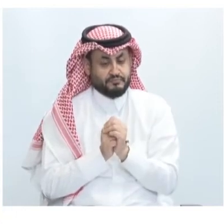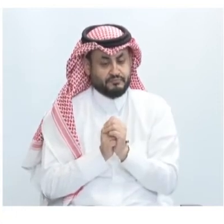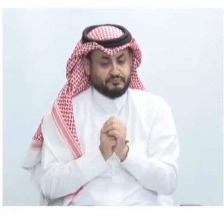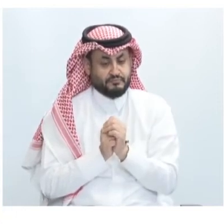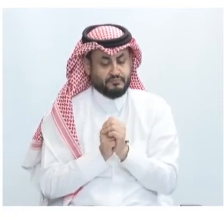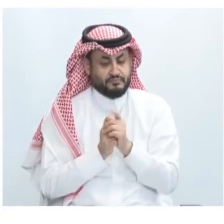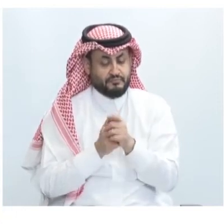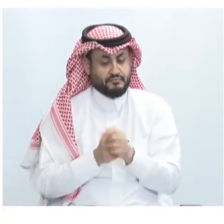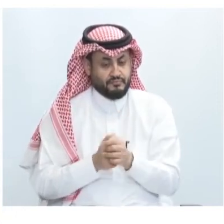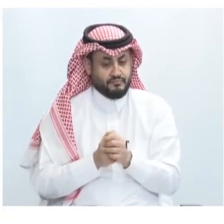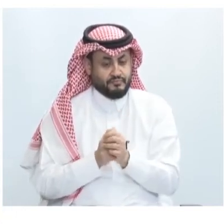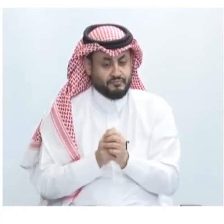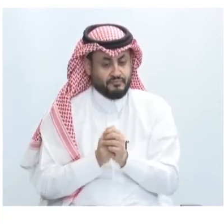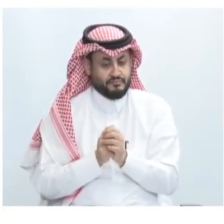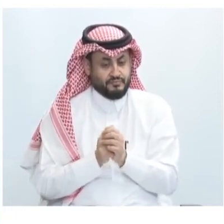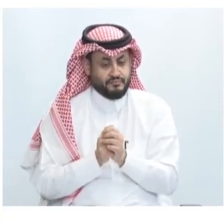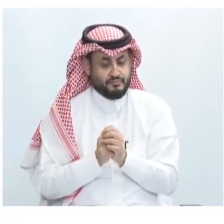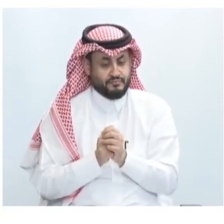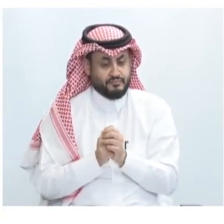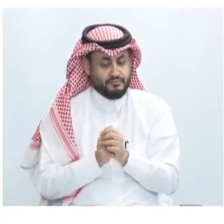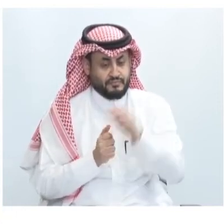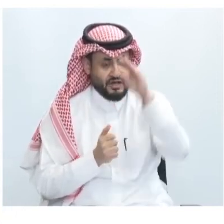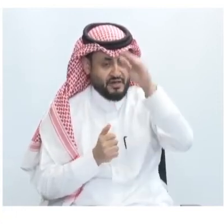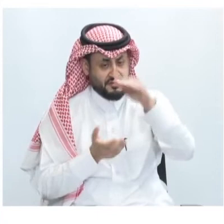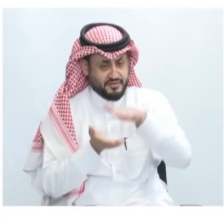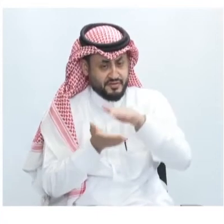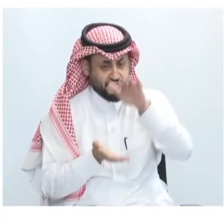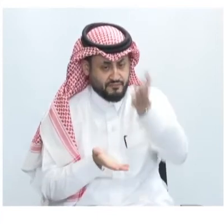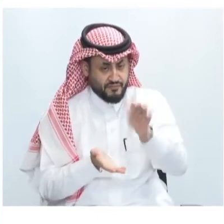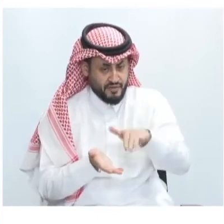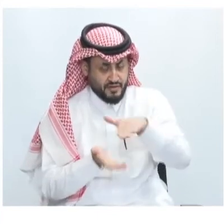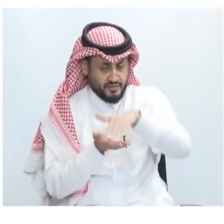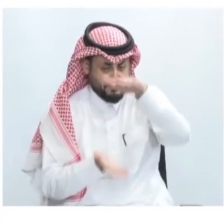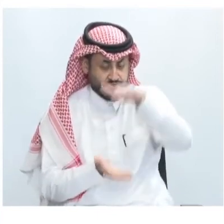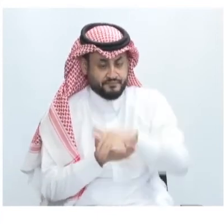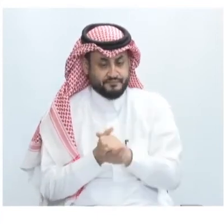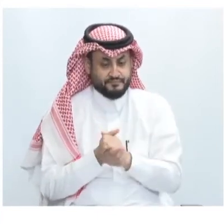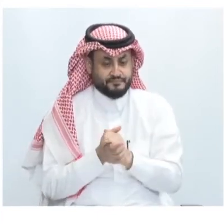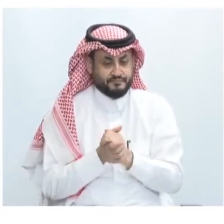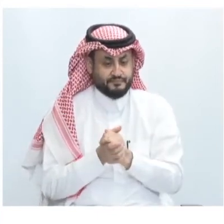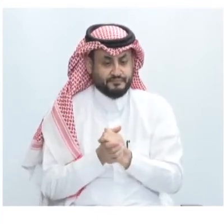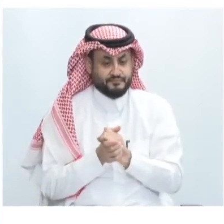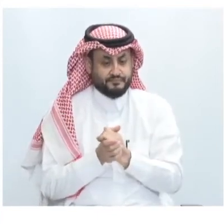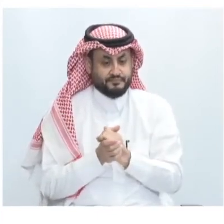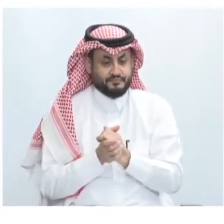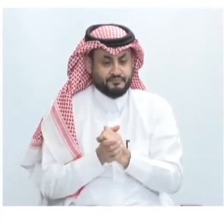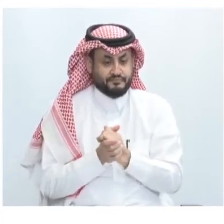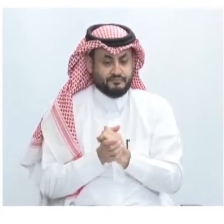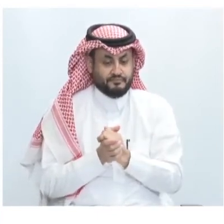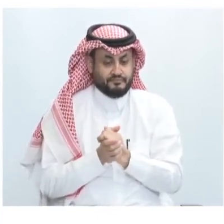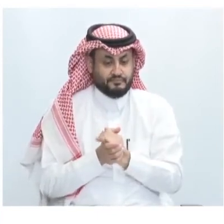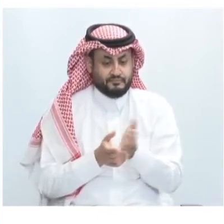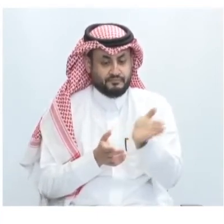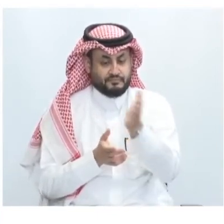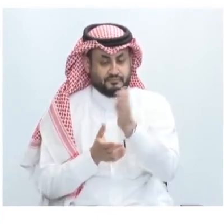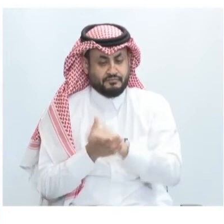we have duck. So we have duck, duck, duck, duck. Excellent. Okay. What after D we